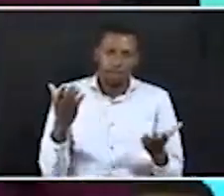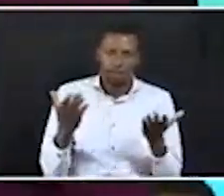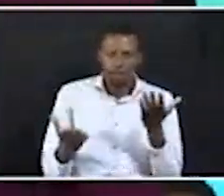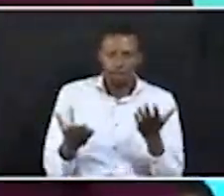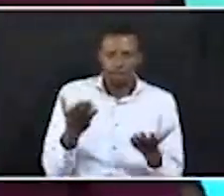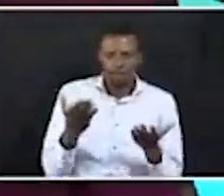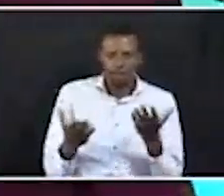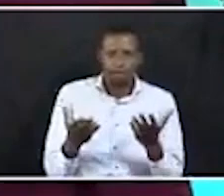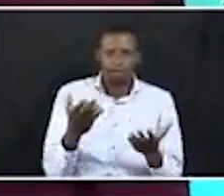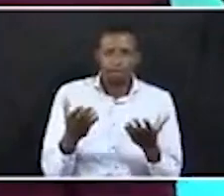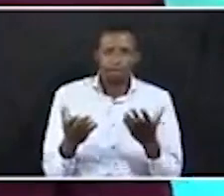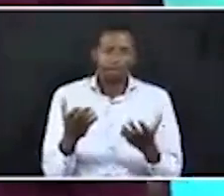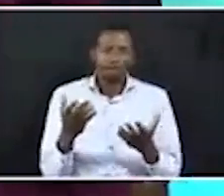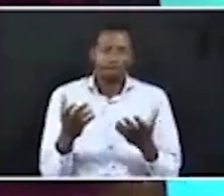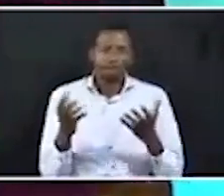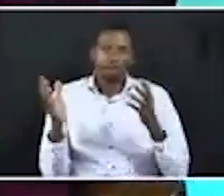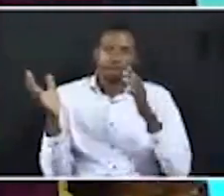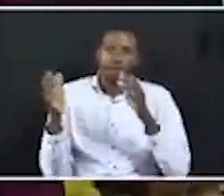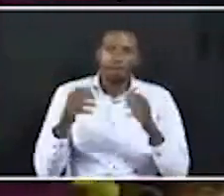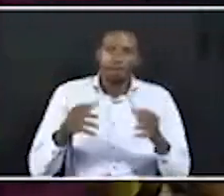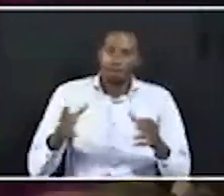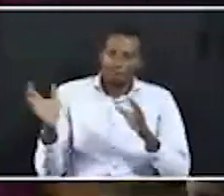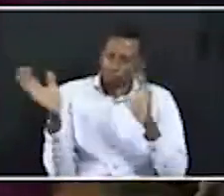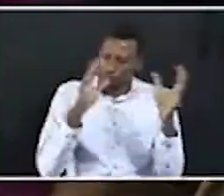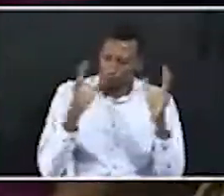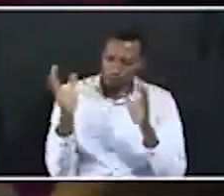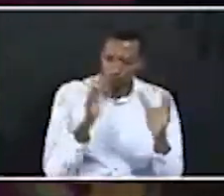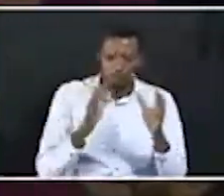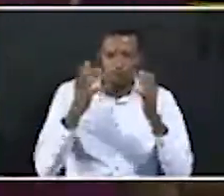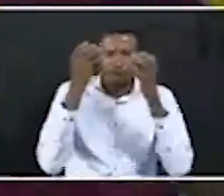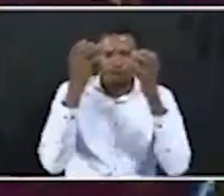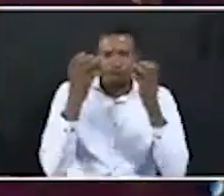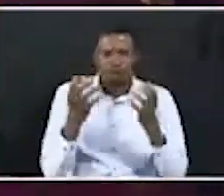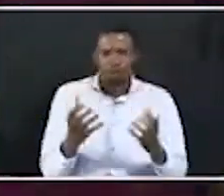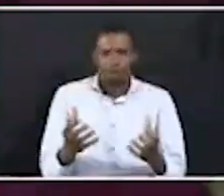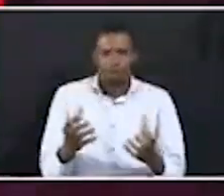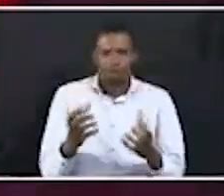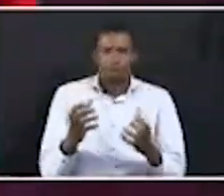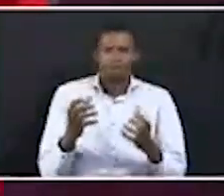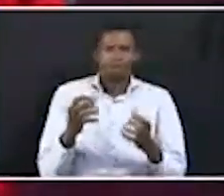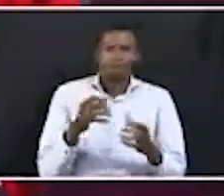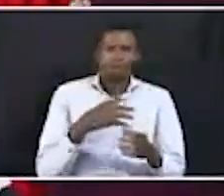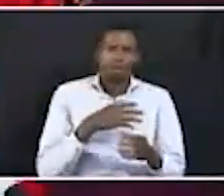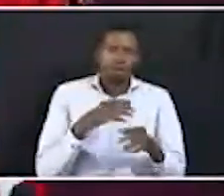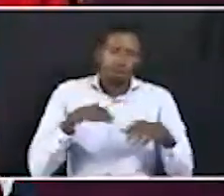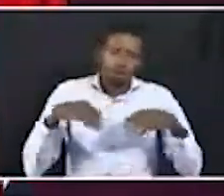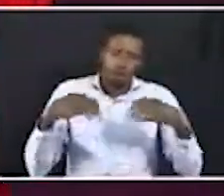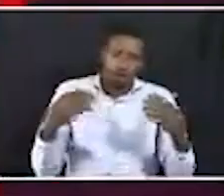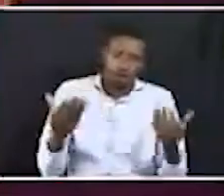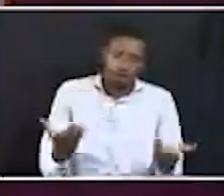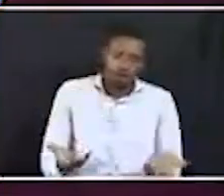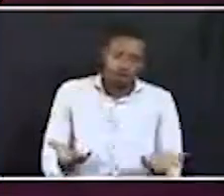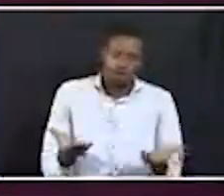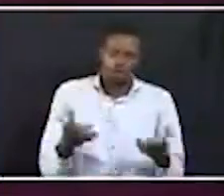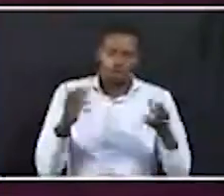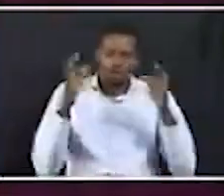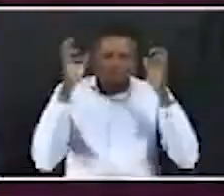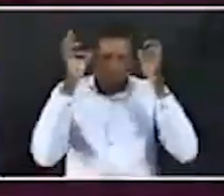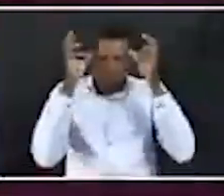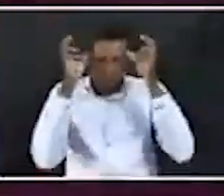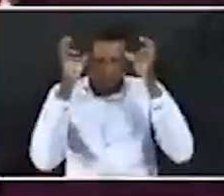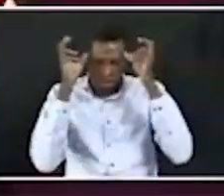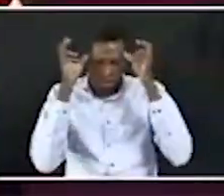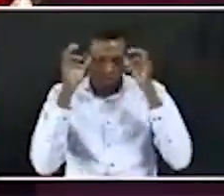Whether the wrath or the storm tossed, or demons